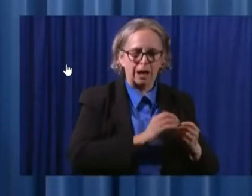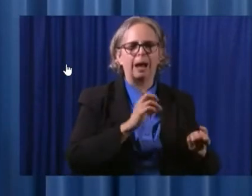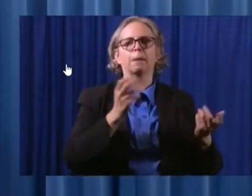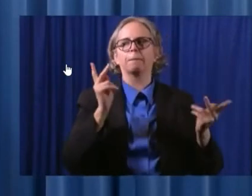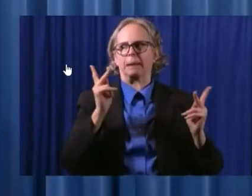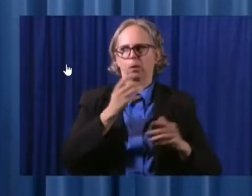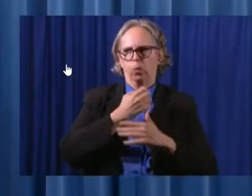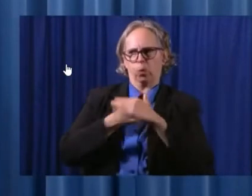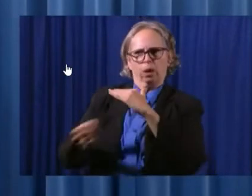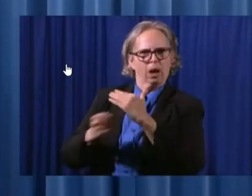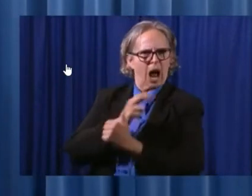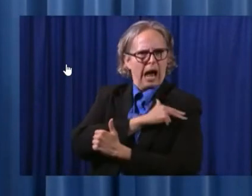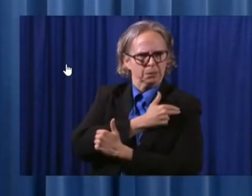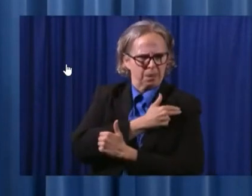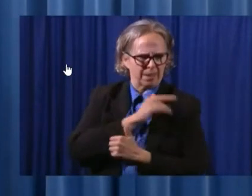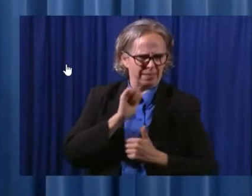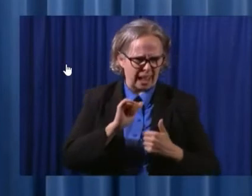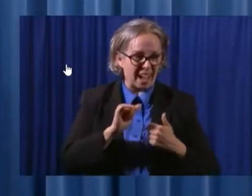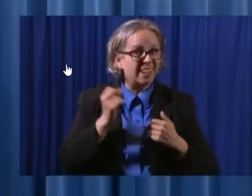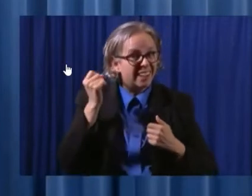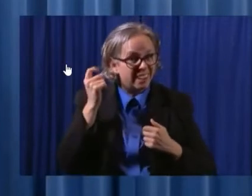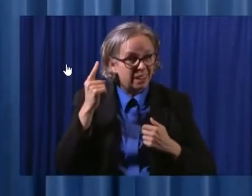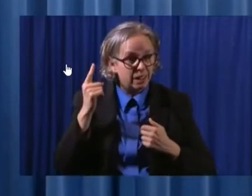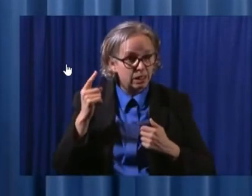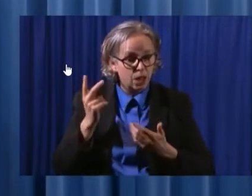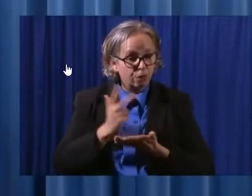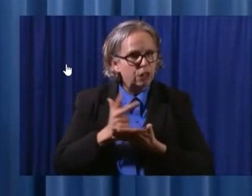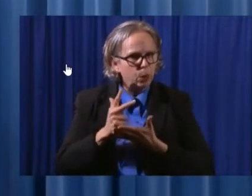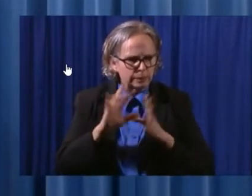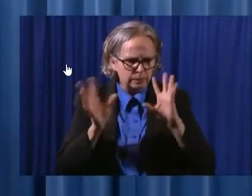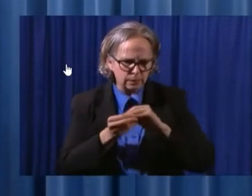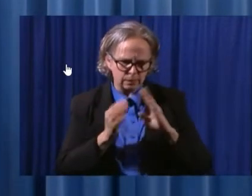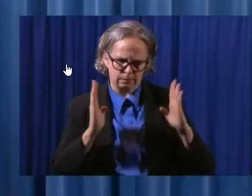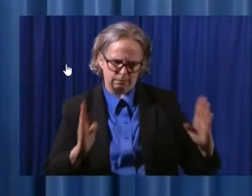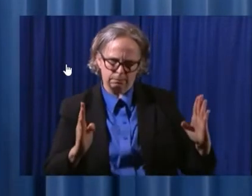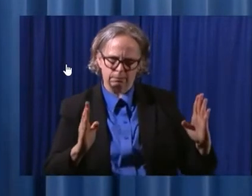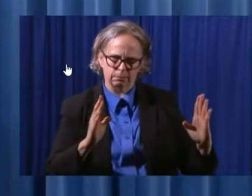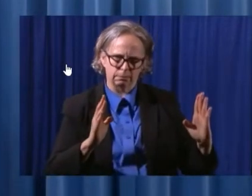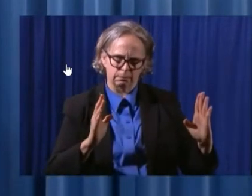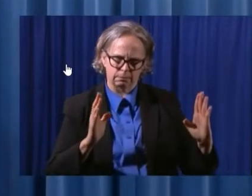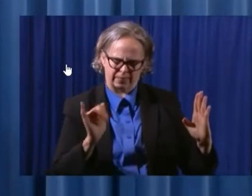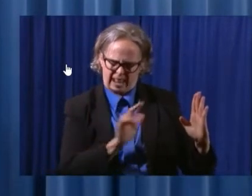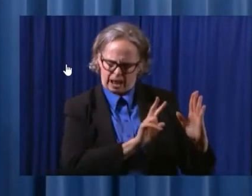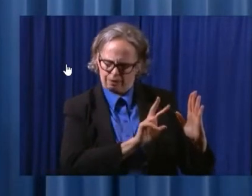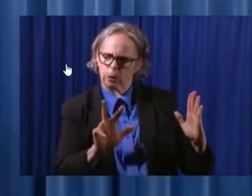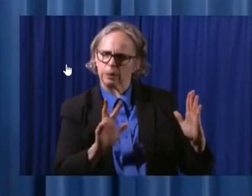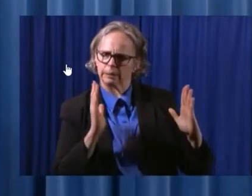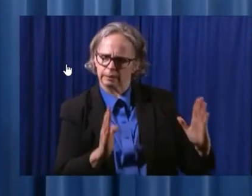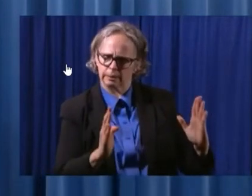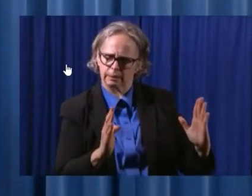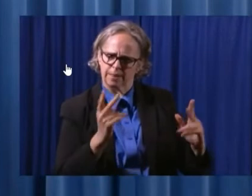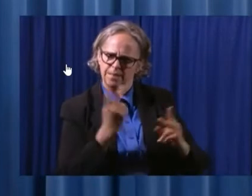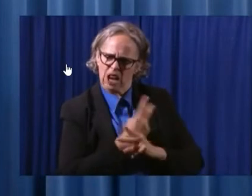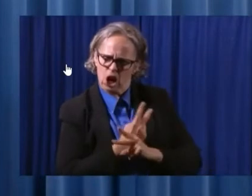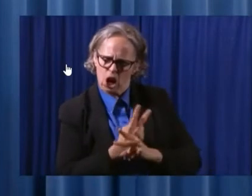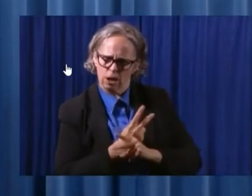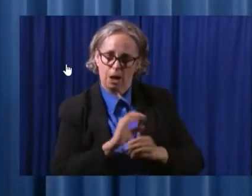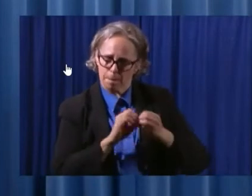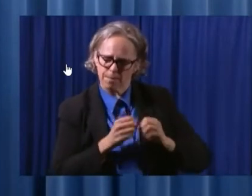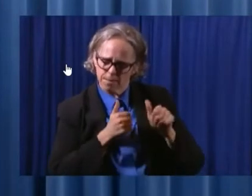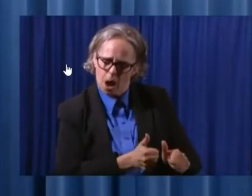sets look back over 3 weeks, a 3-week period of time, since it may take up to 2 weeks for an individual to